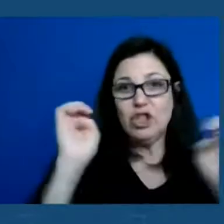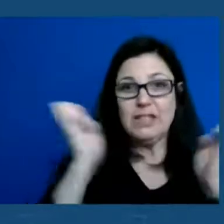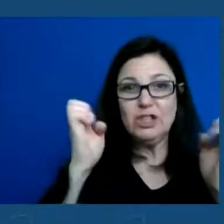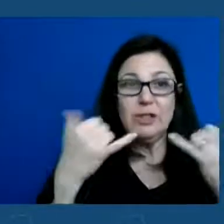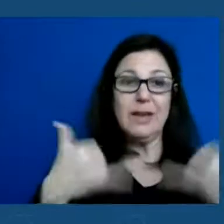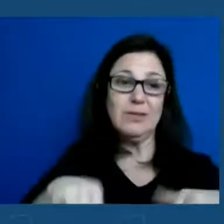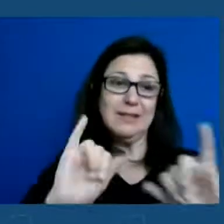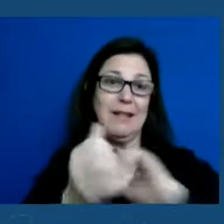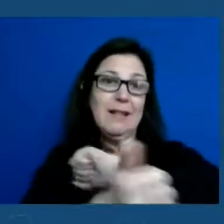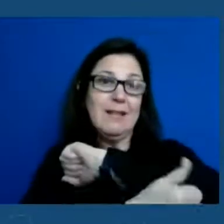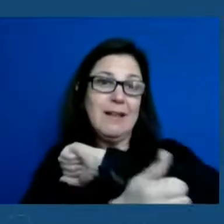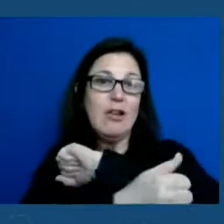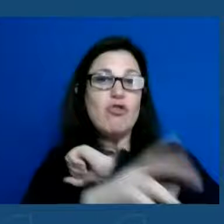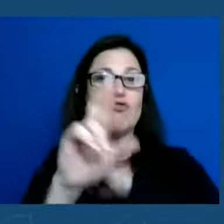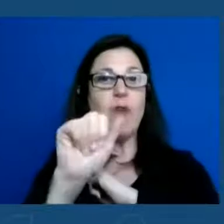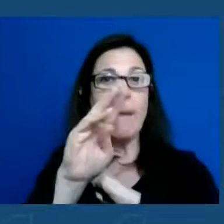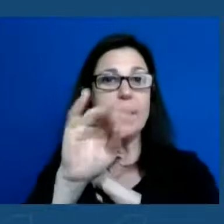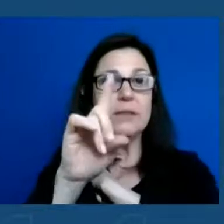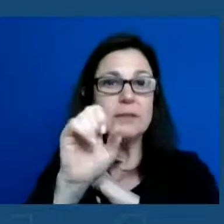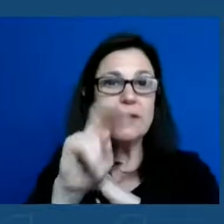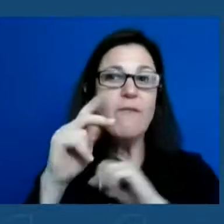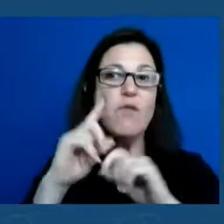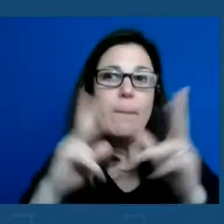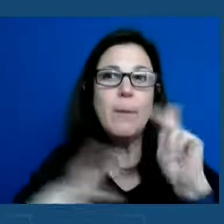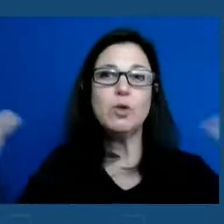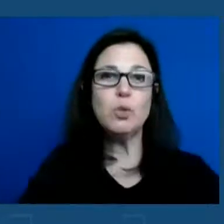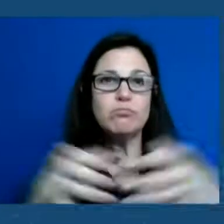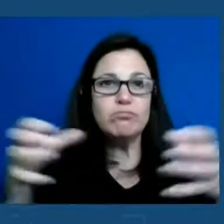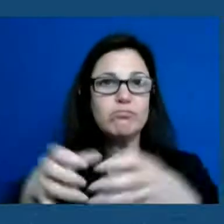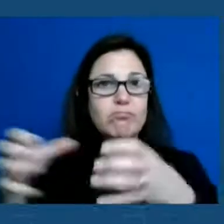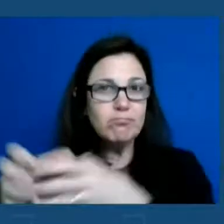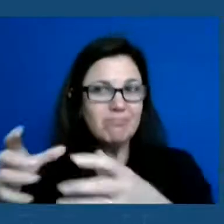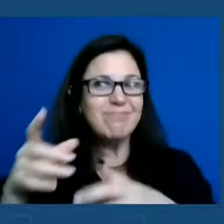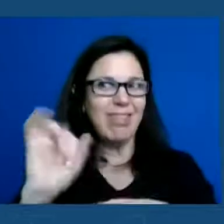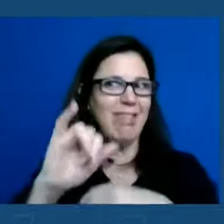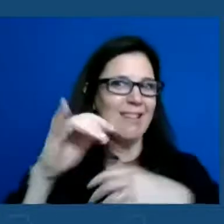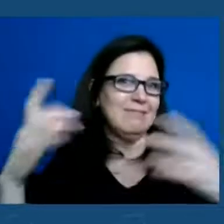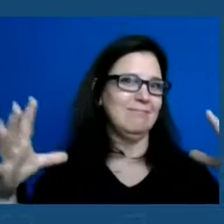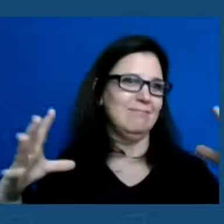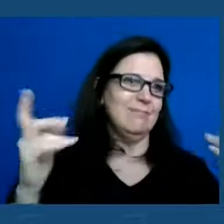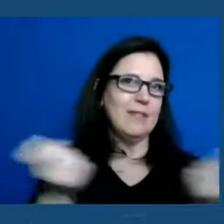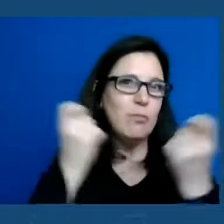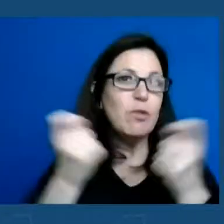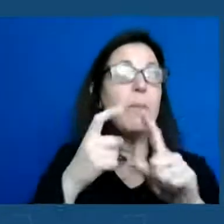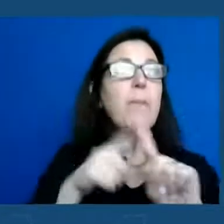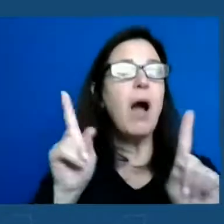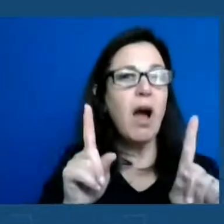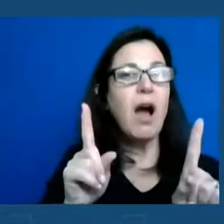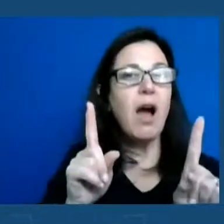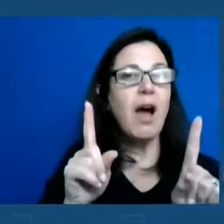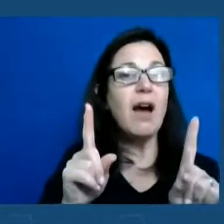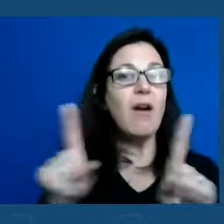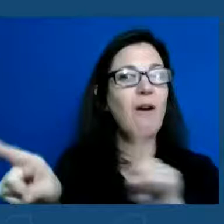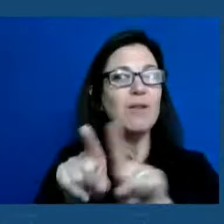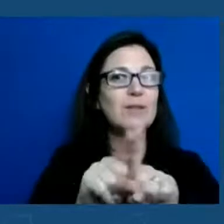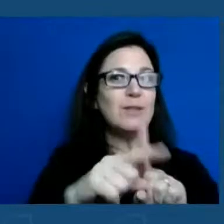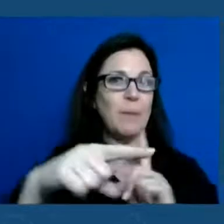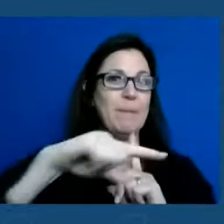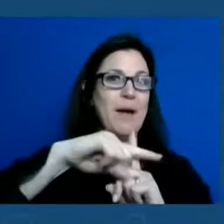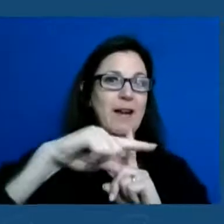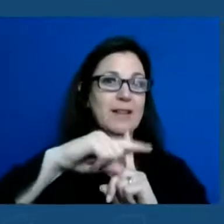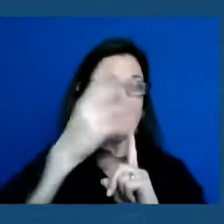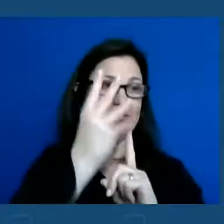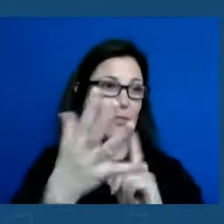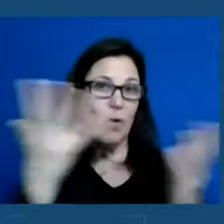Passover, Ramadan, gathering times for people. So we were watching. But the other good news is the weather's changing. So you look